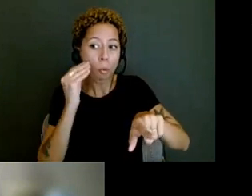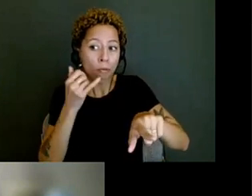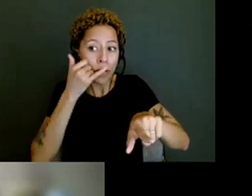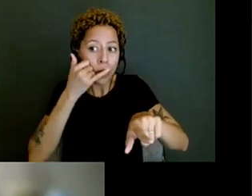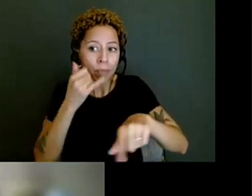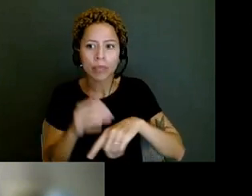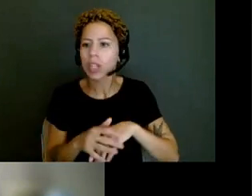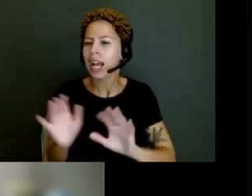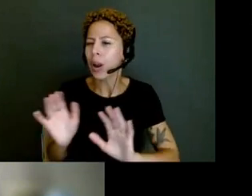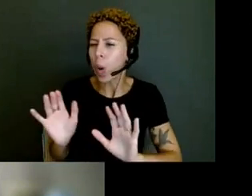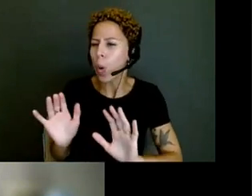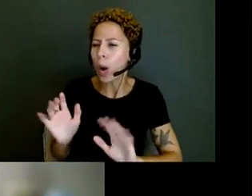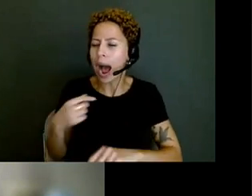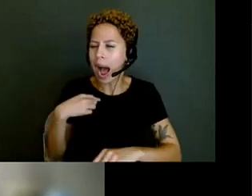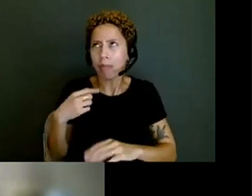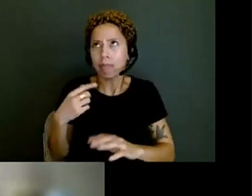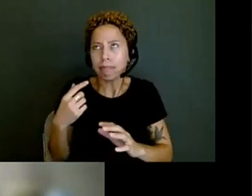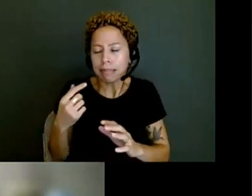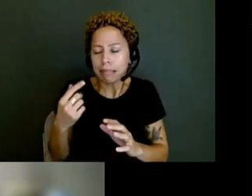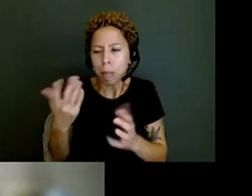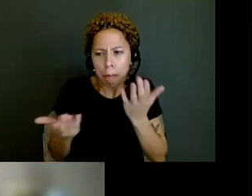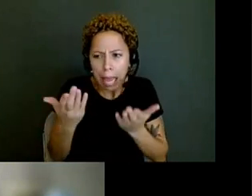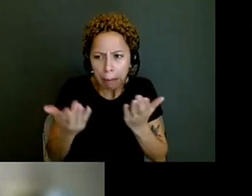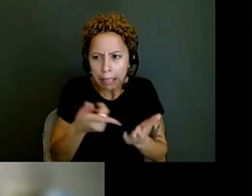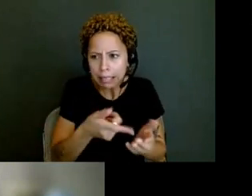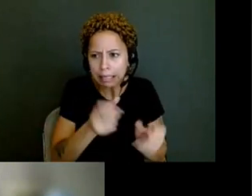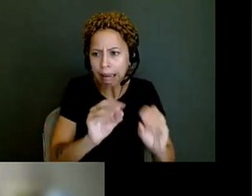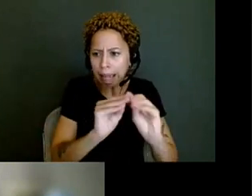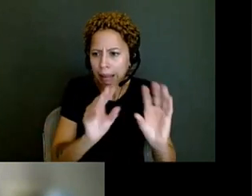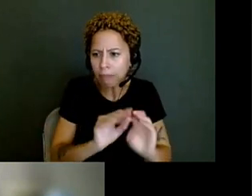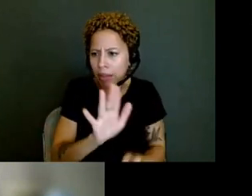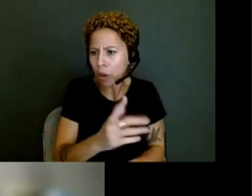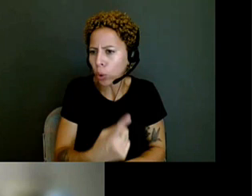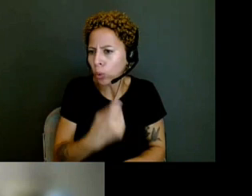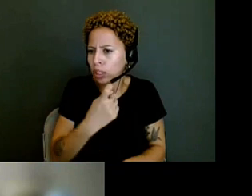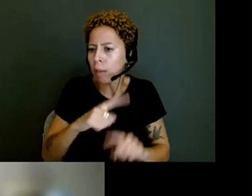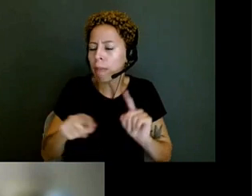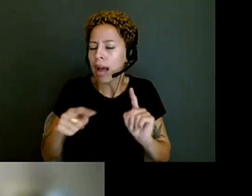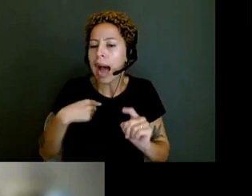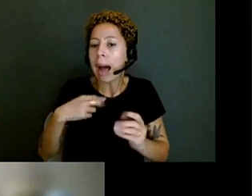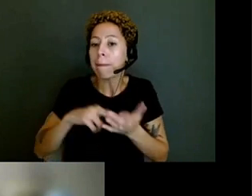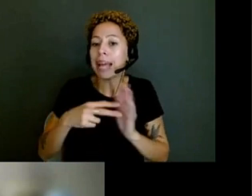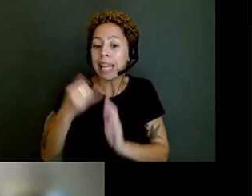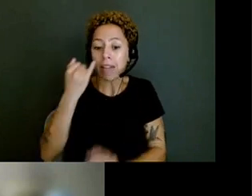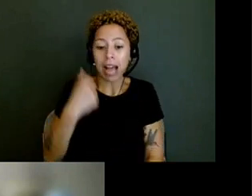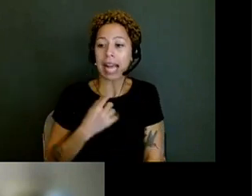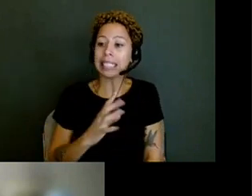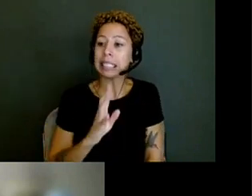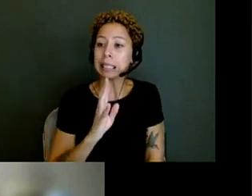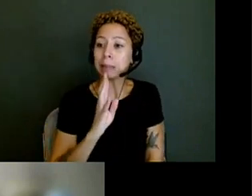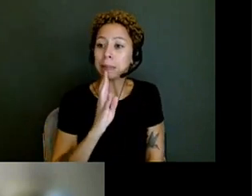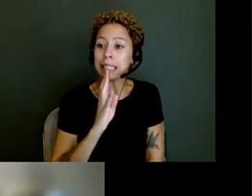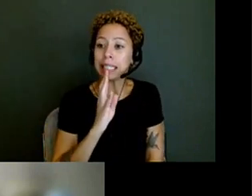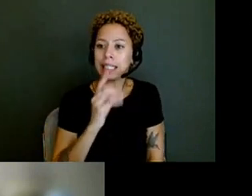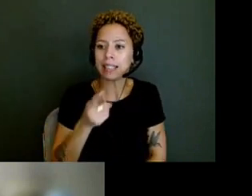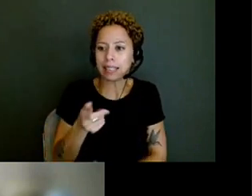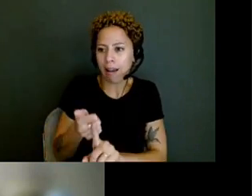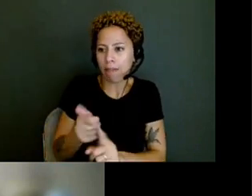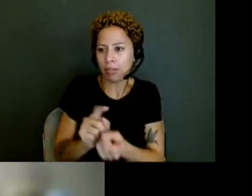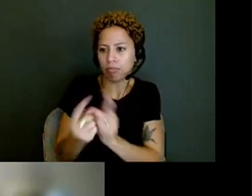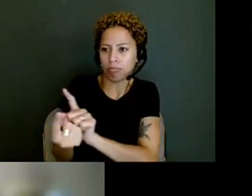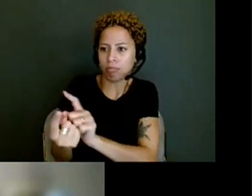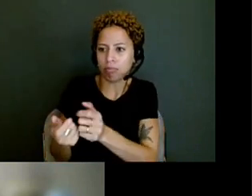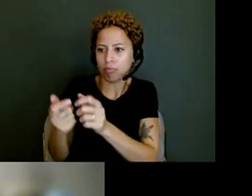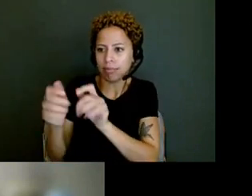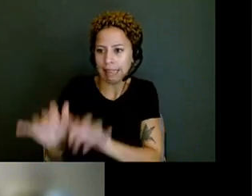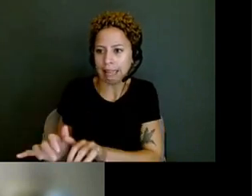dictate the message? But totally different tool, I guess. Well, I mean, it's only a short message. It's a text message, right? So, I